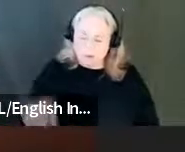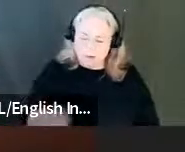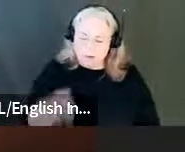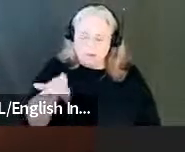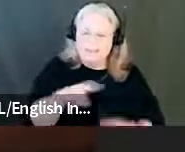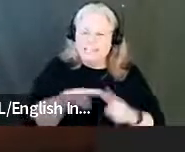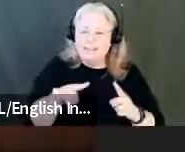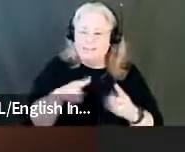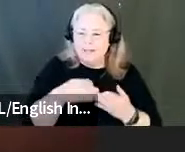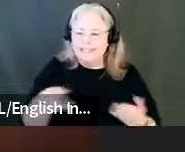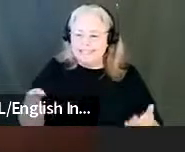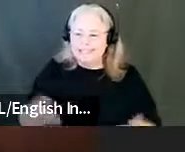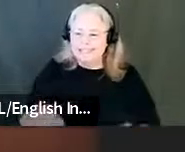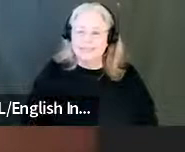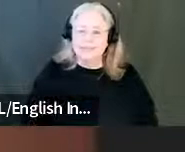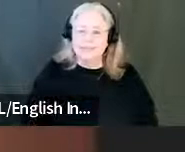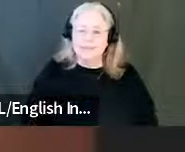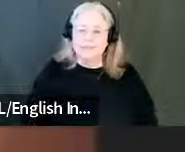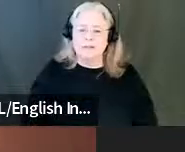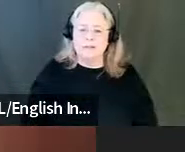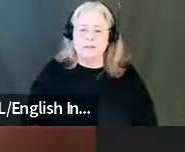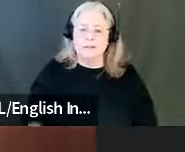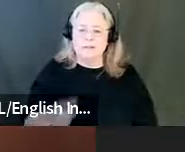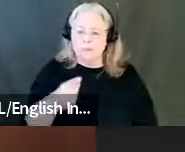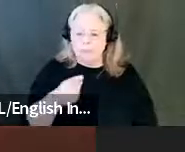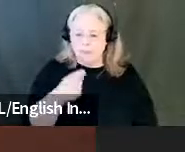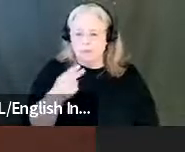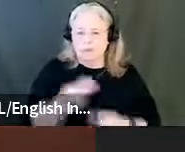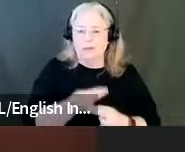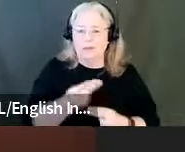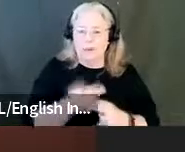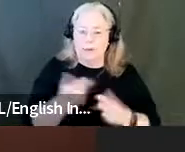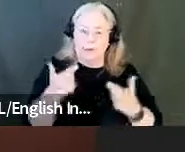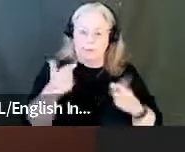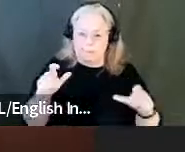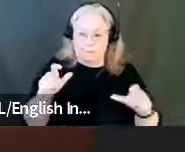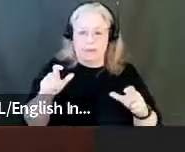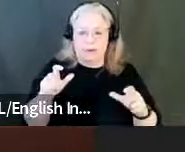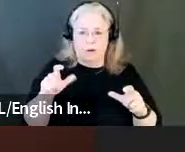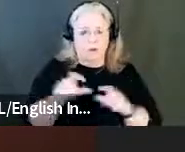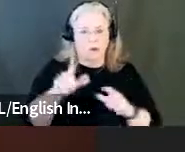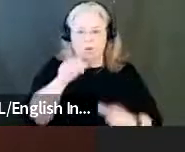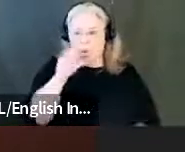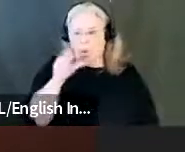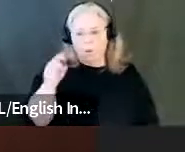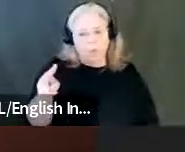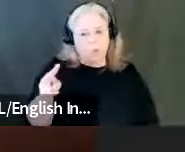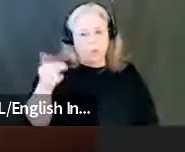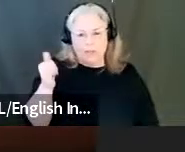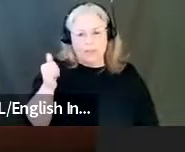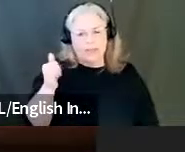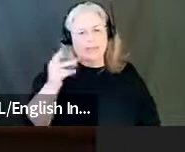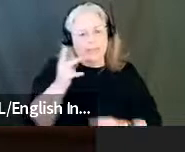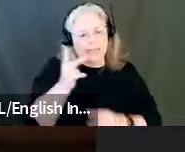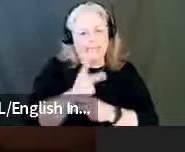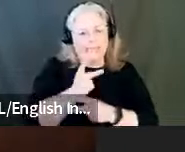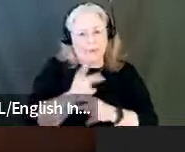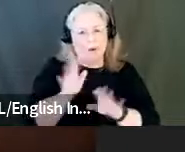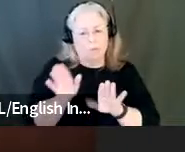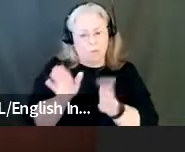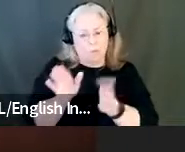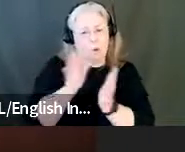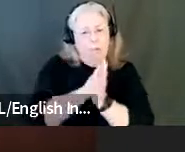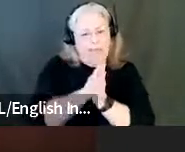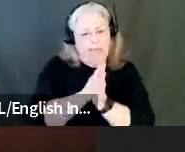objects. I've also used bigger pieces of this, so don't throw this away. Make sure that you put this back on there so